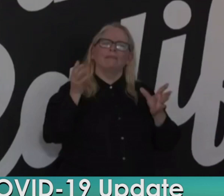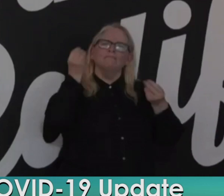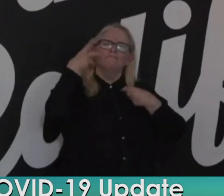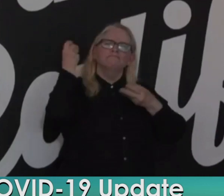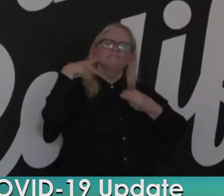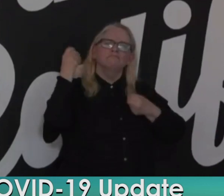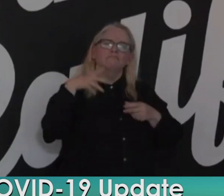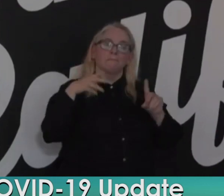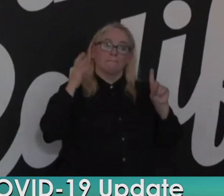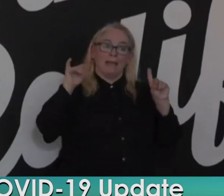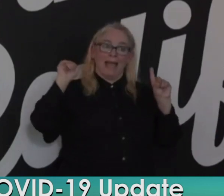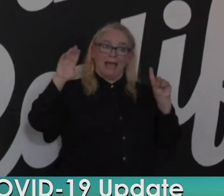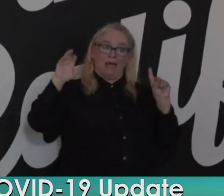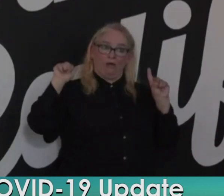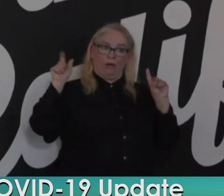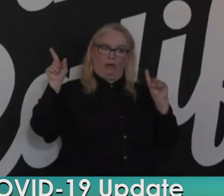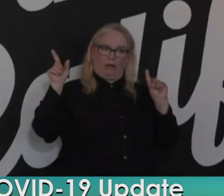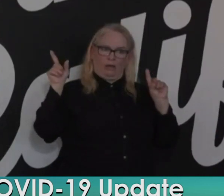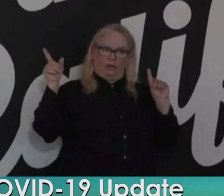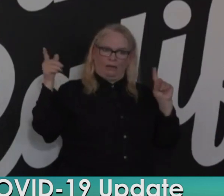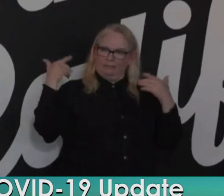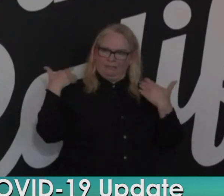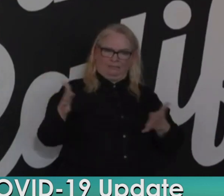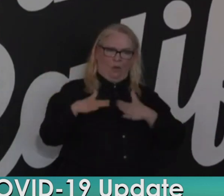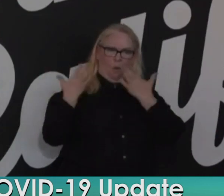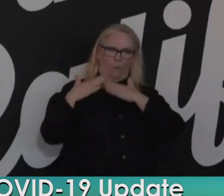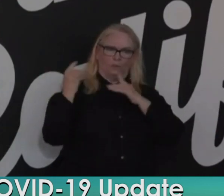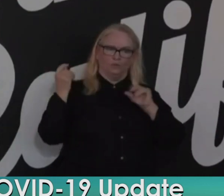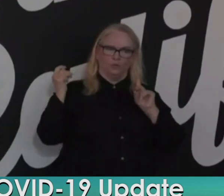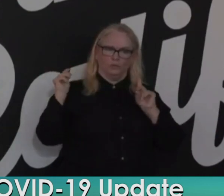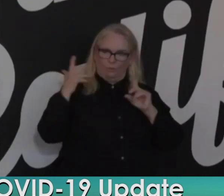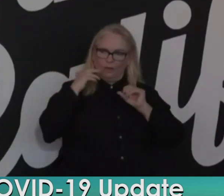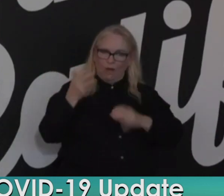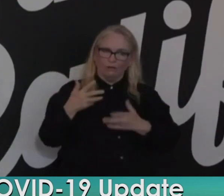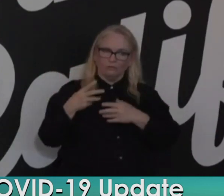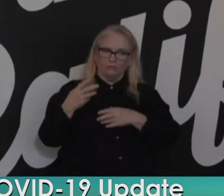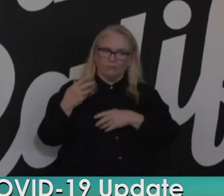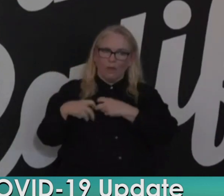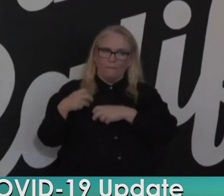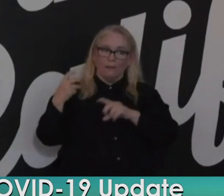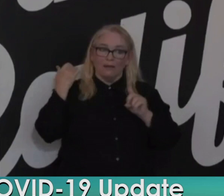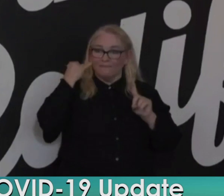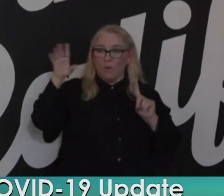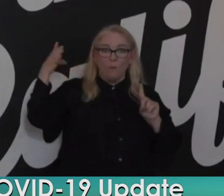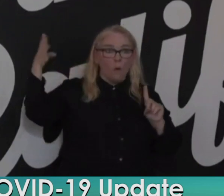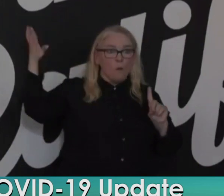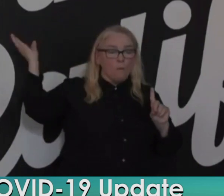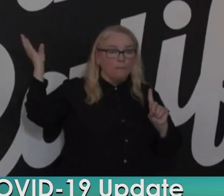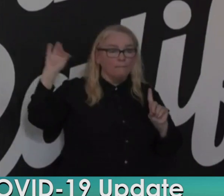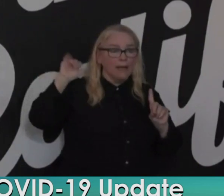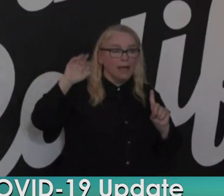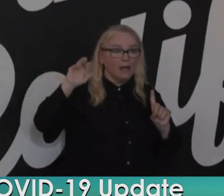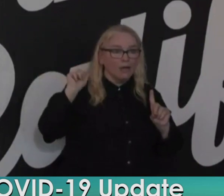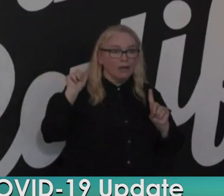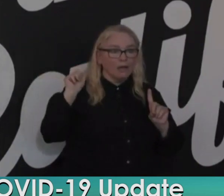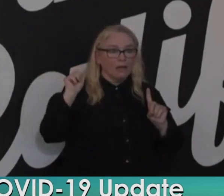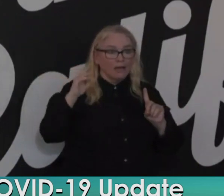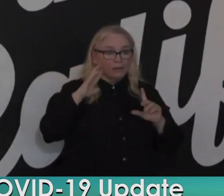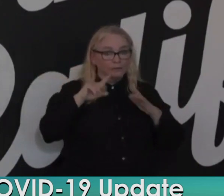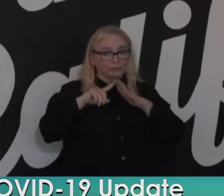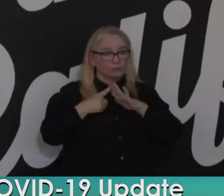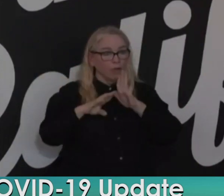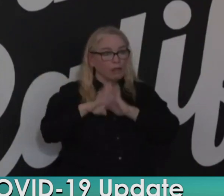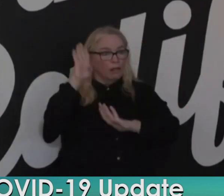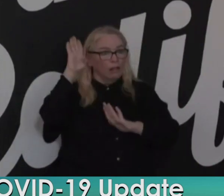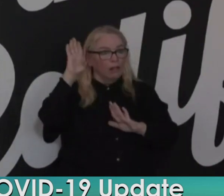reopening. How hard is it going to be to reinstate shelter-in-place orders if relaxing does bring a spike? and the horse is already out of the barn. I can add about a dozen